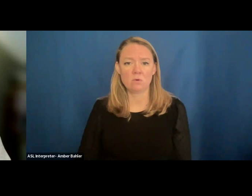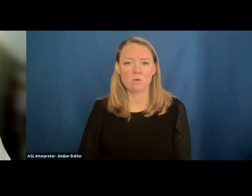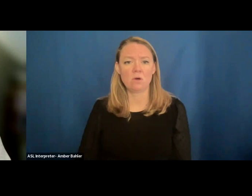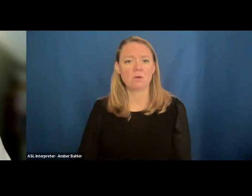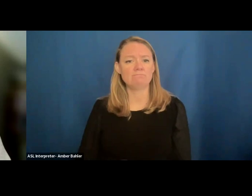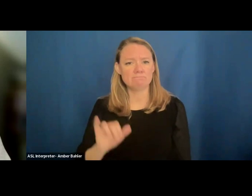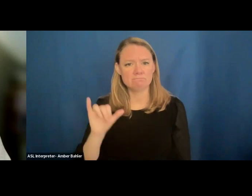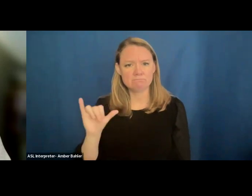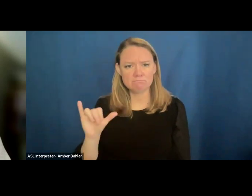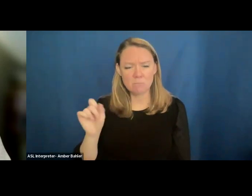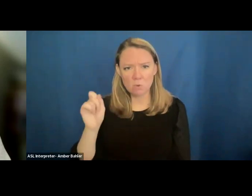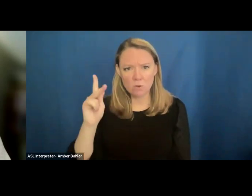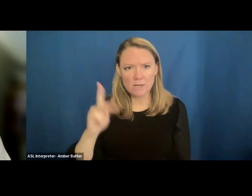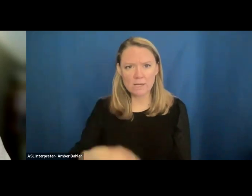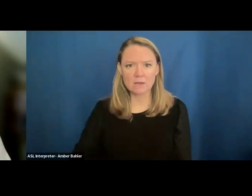Okay.